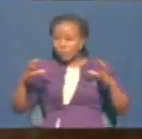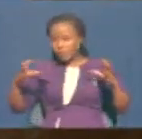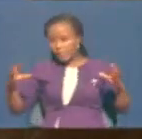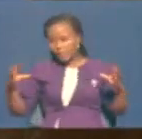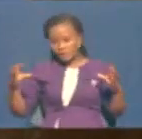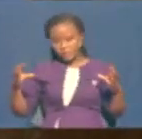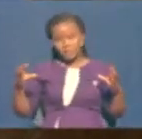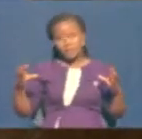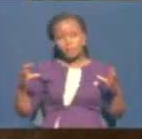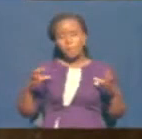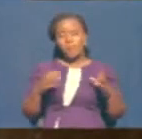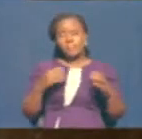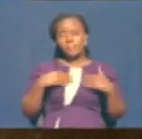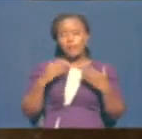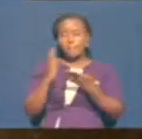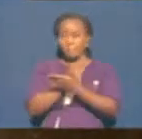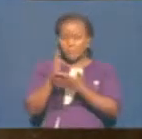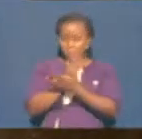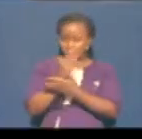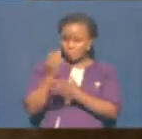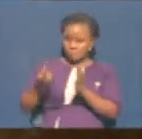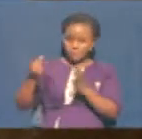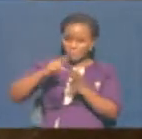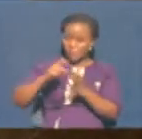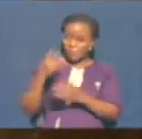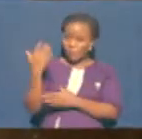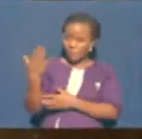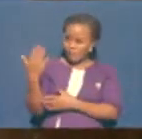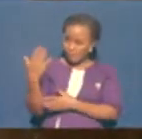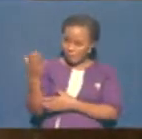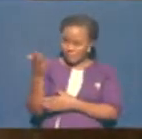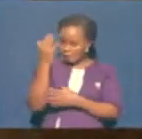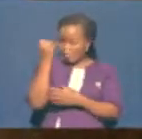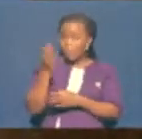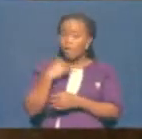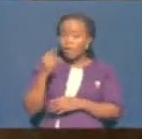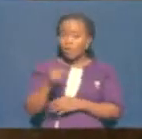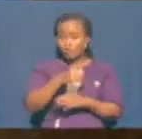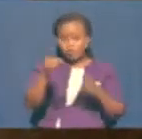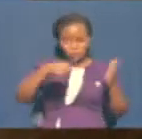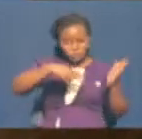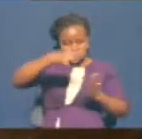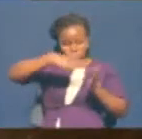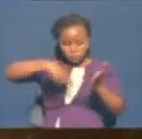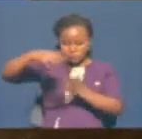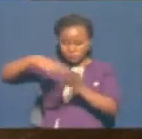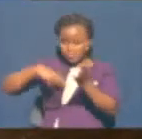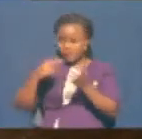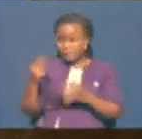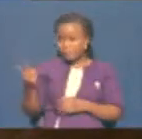the sessional paper. And that's why we want you to read both in